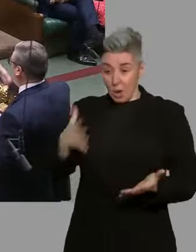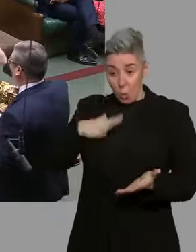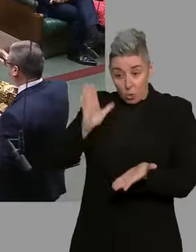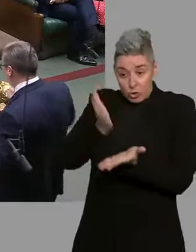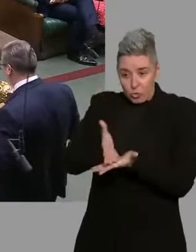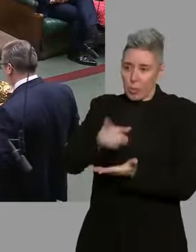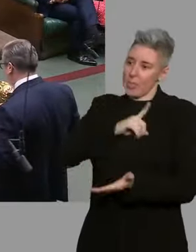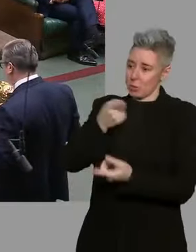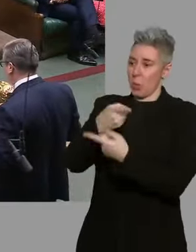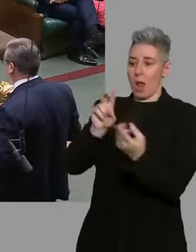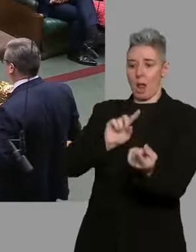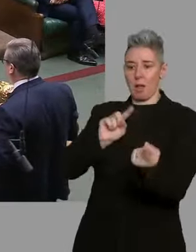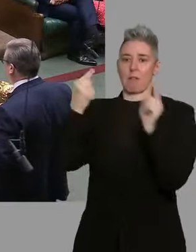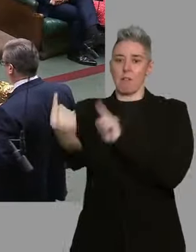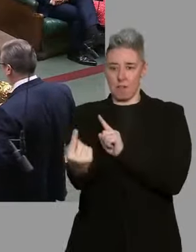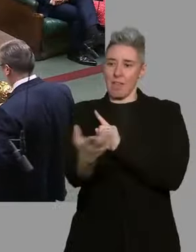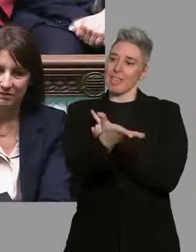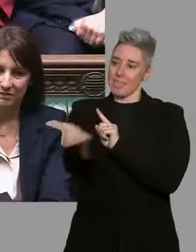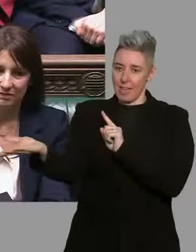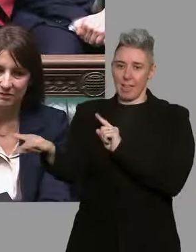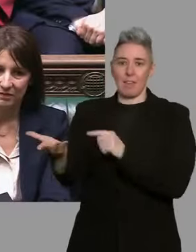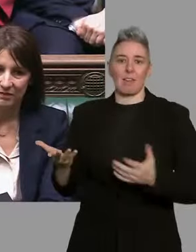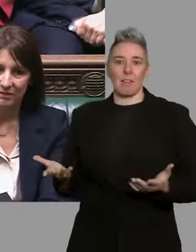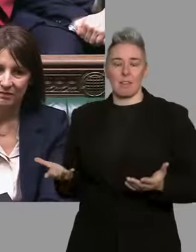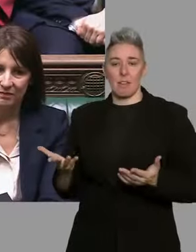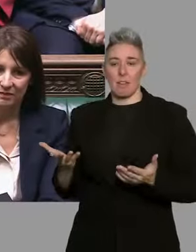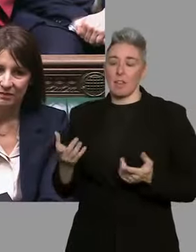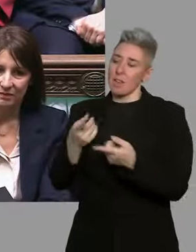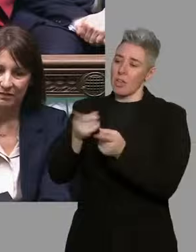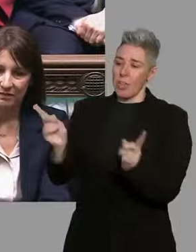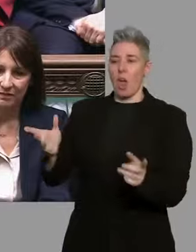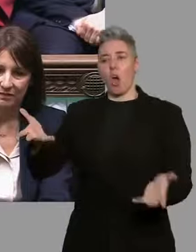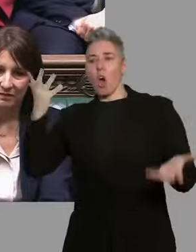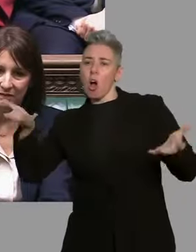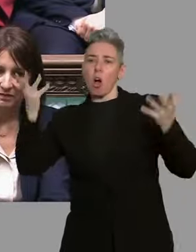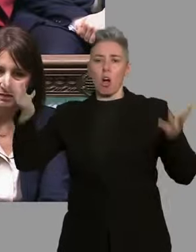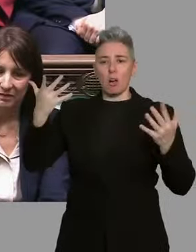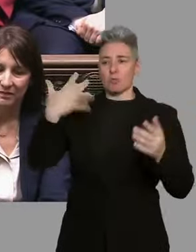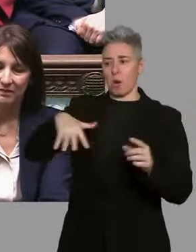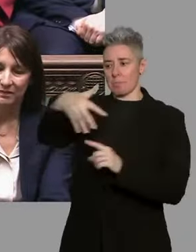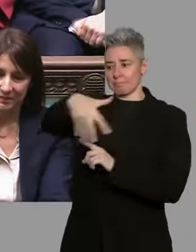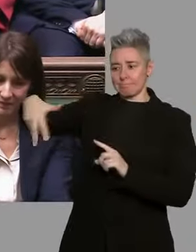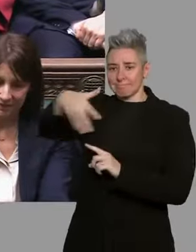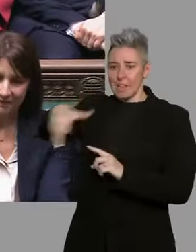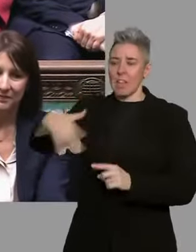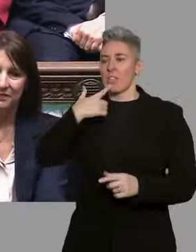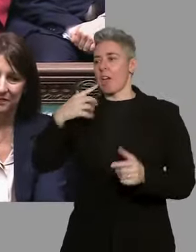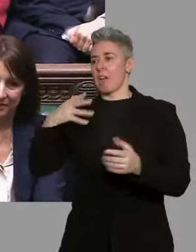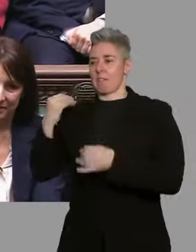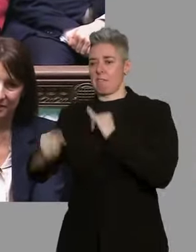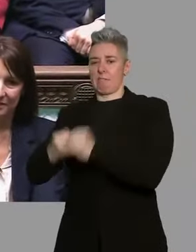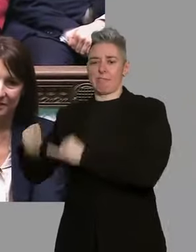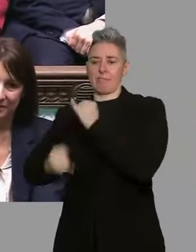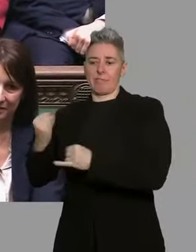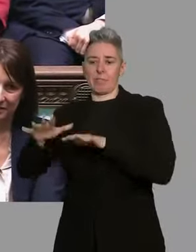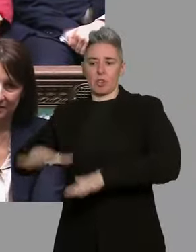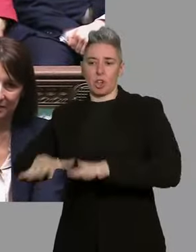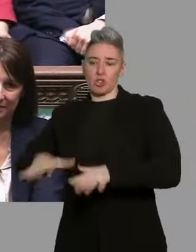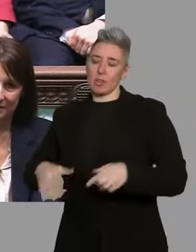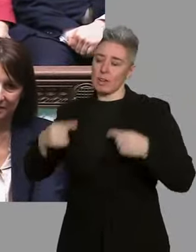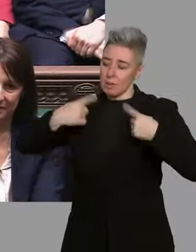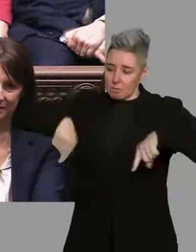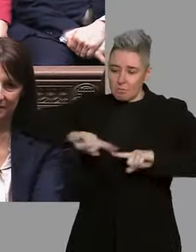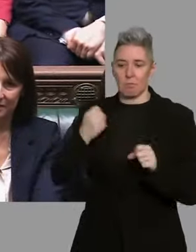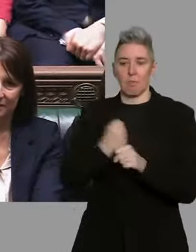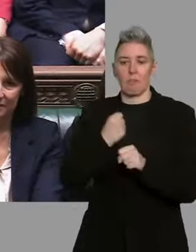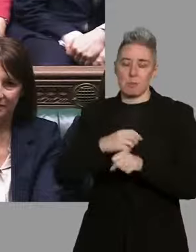whilst they cart from the sidelines, talking the country down, this government is getting on with the job.